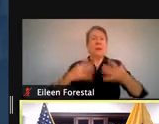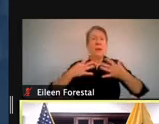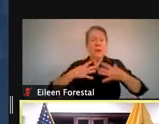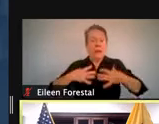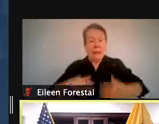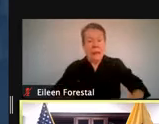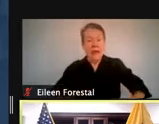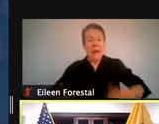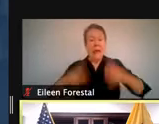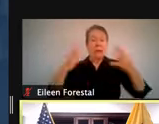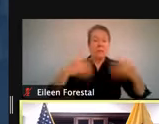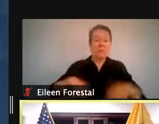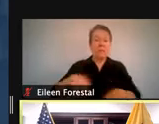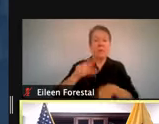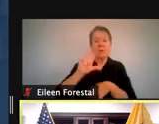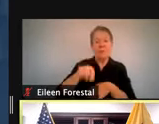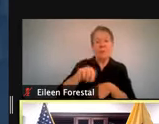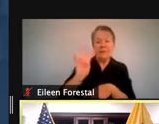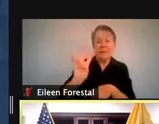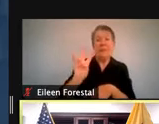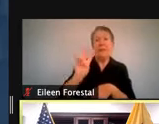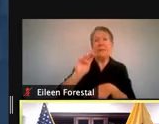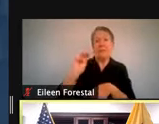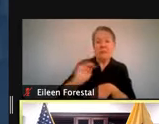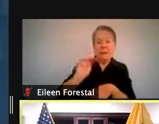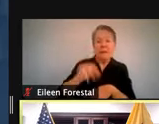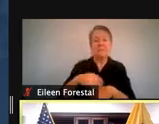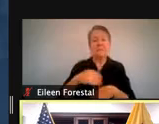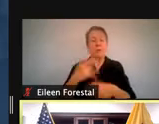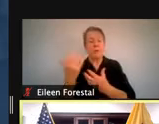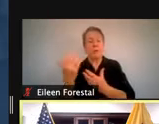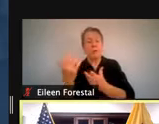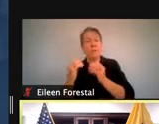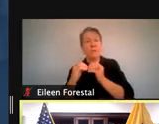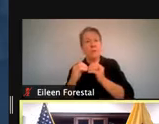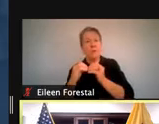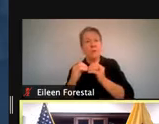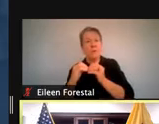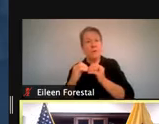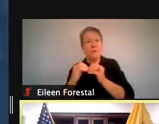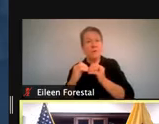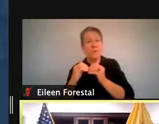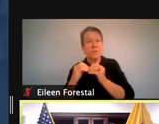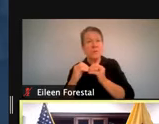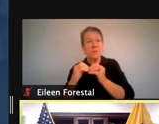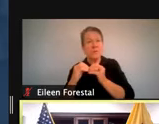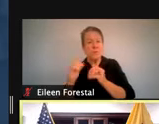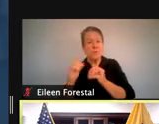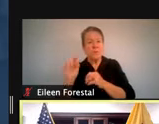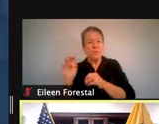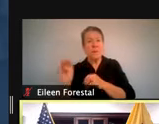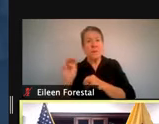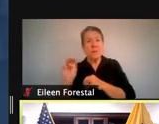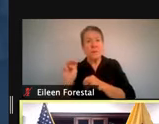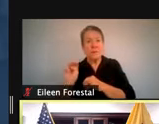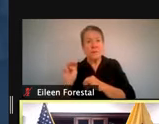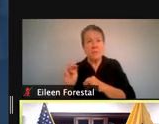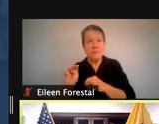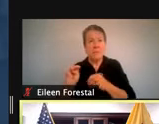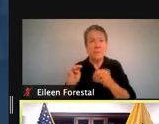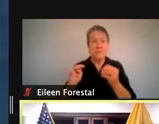the fall, which is obviously December, but we don't want to wait for that. We have more than 3.7 million